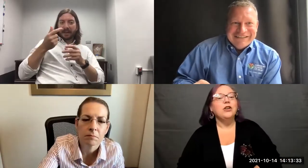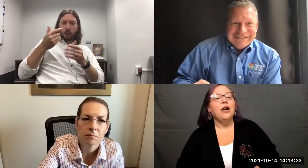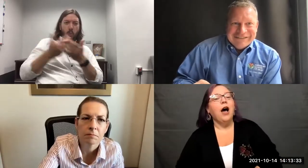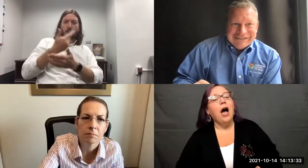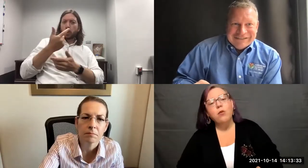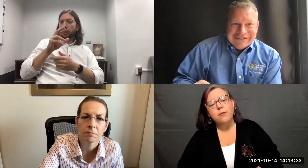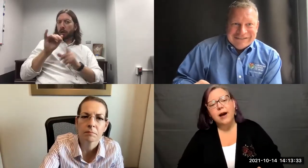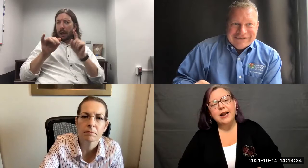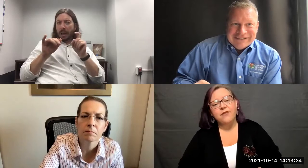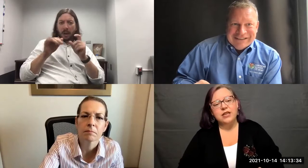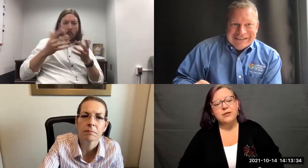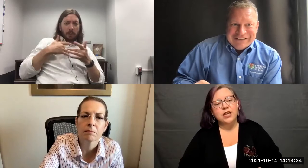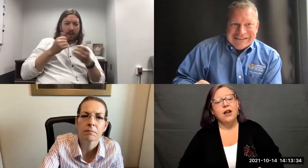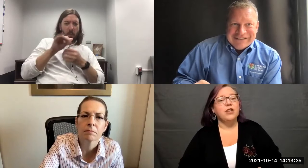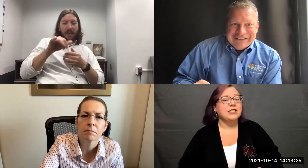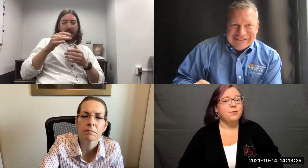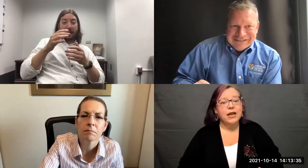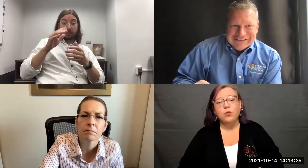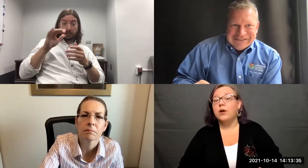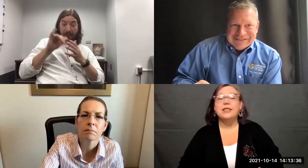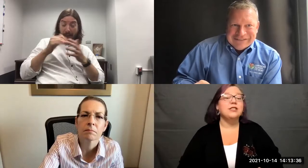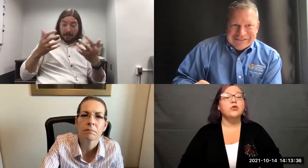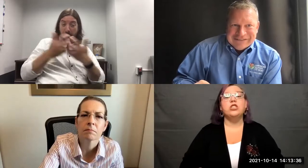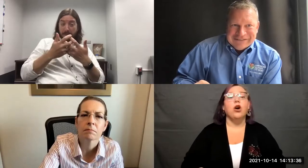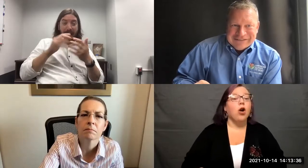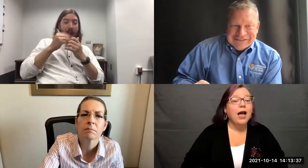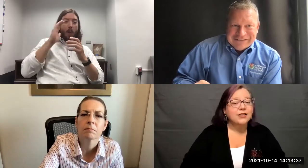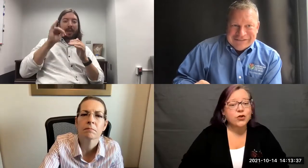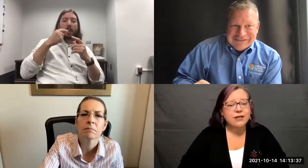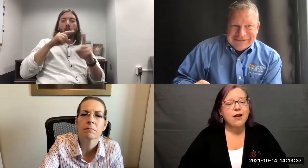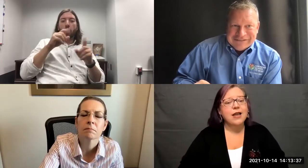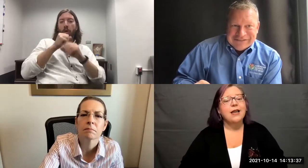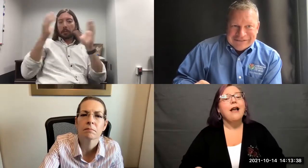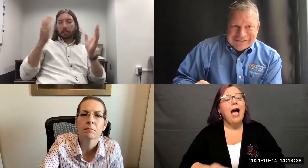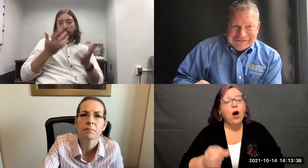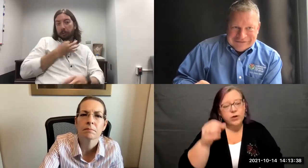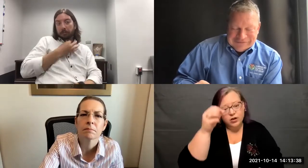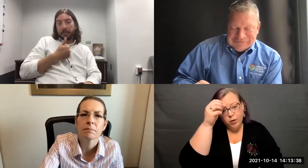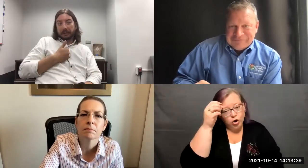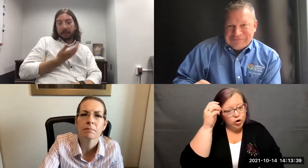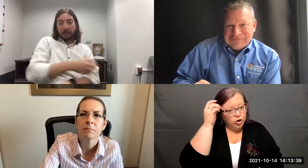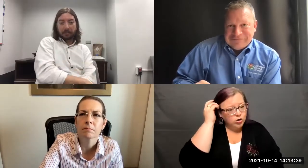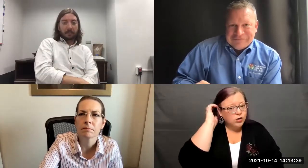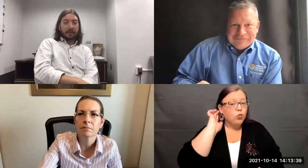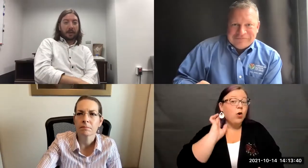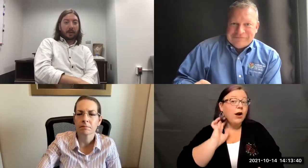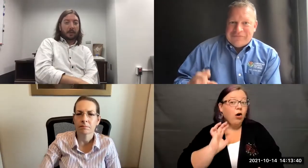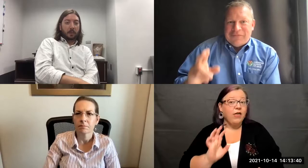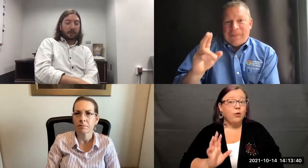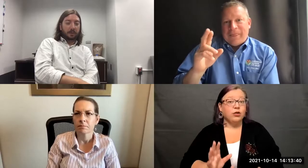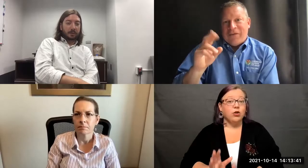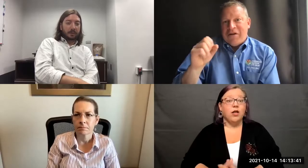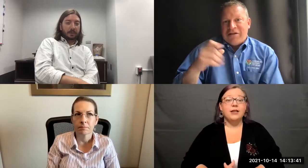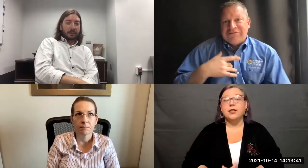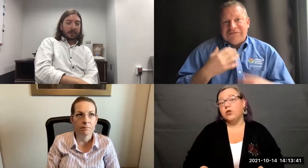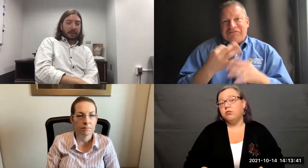here. I wouldn't mind having him to kind of explain what this new GRI is looking like, how we could partner, what all